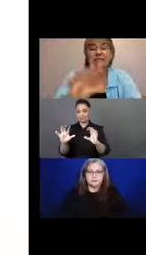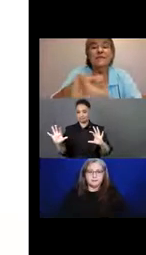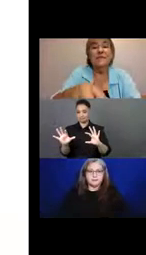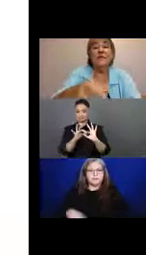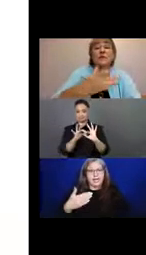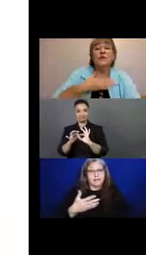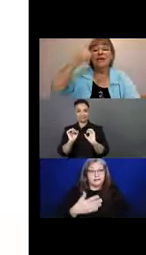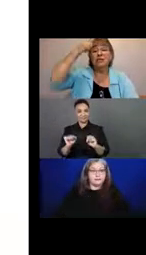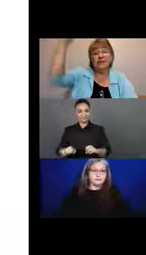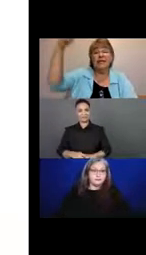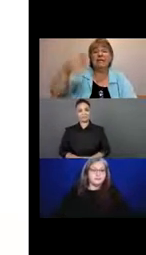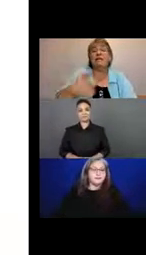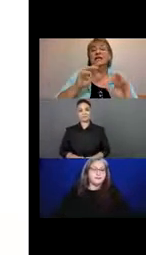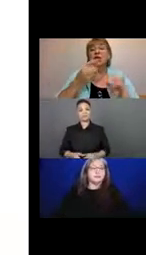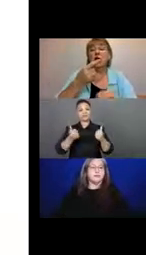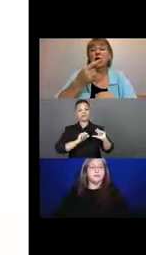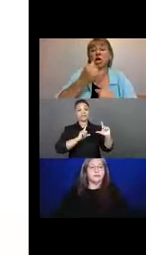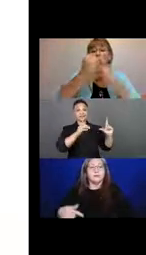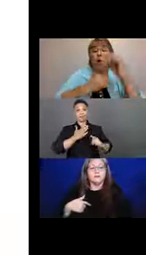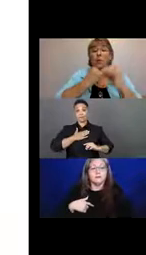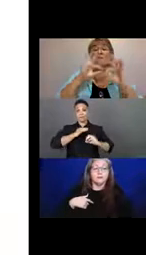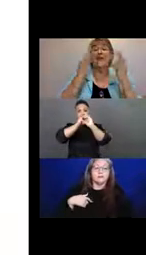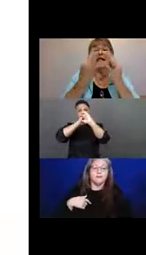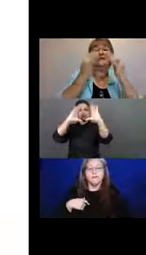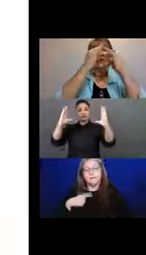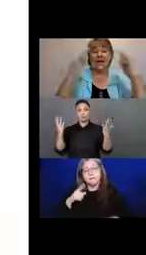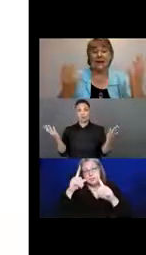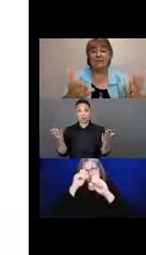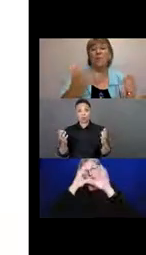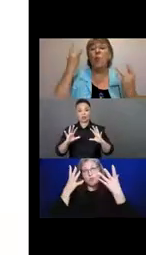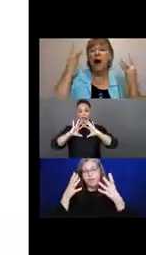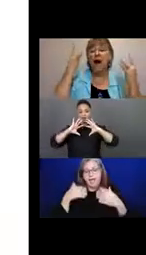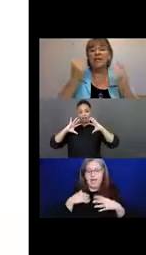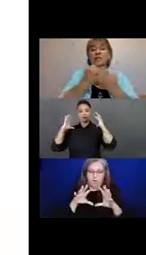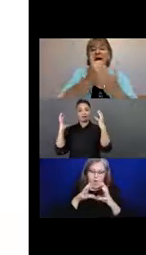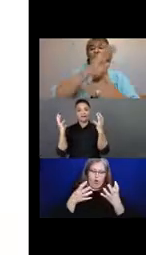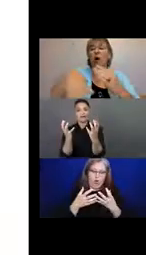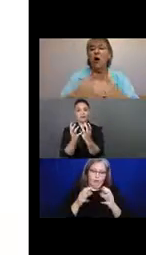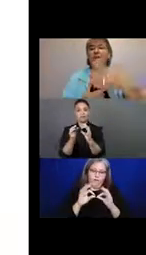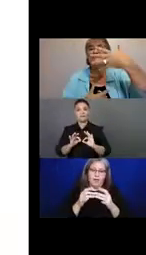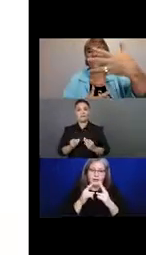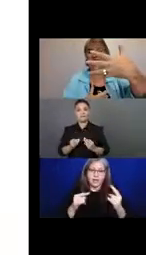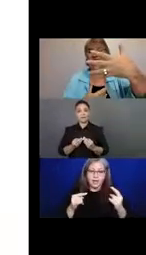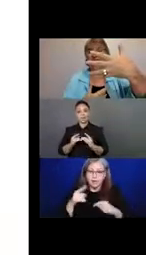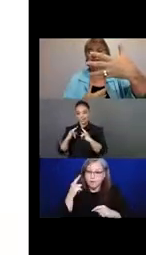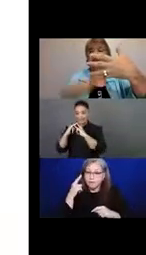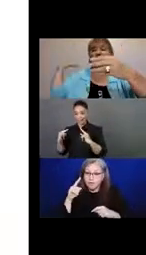Next. So my dream is global family camps. Why? To help all